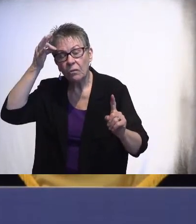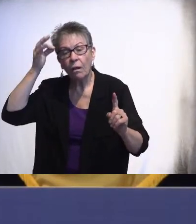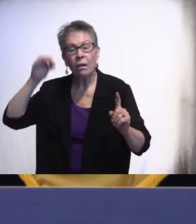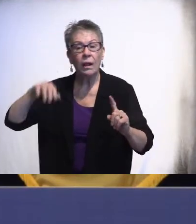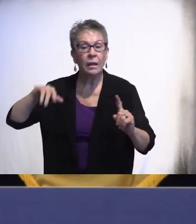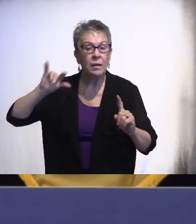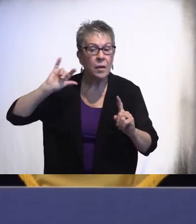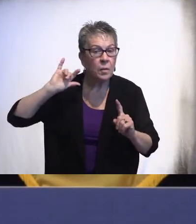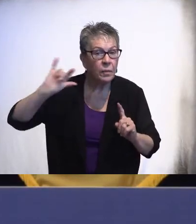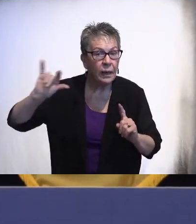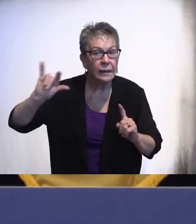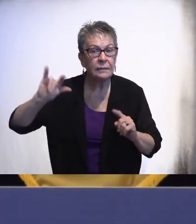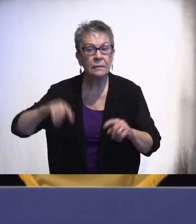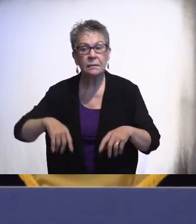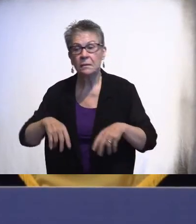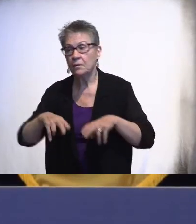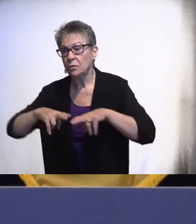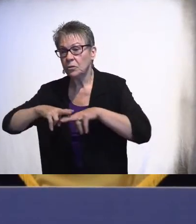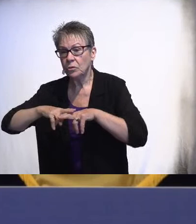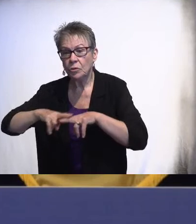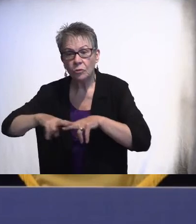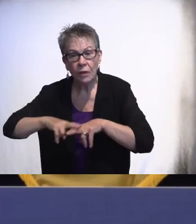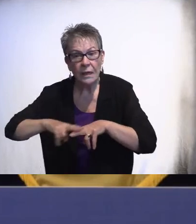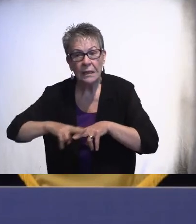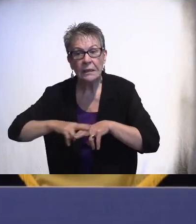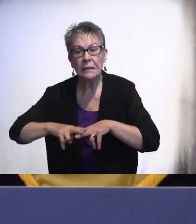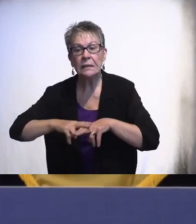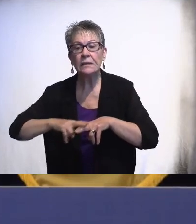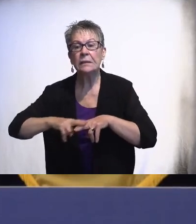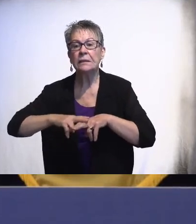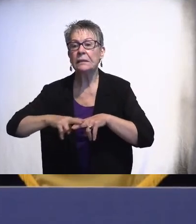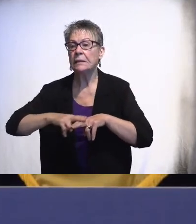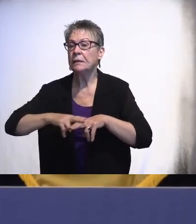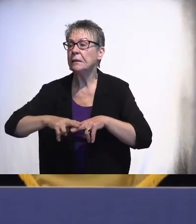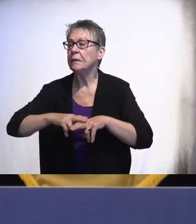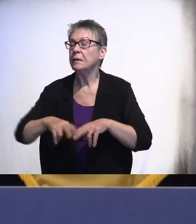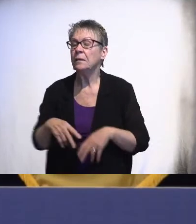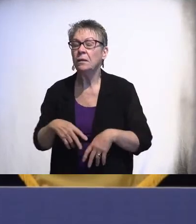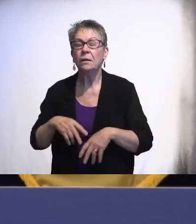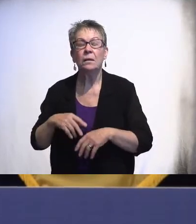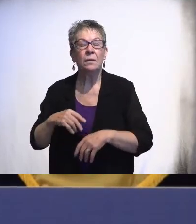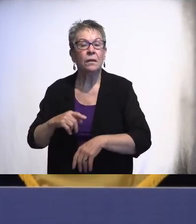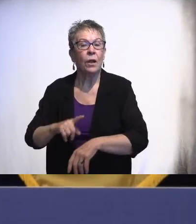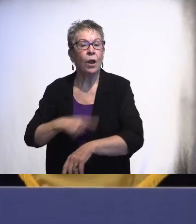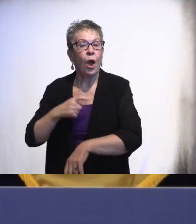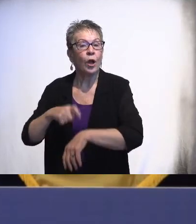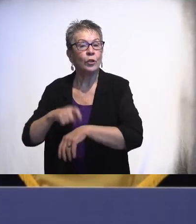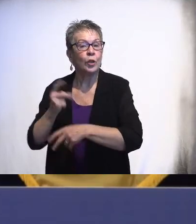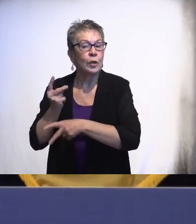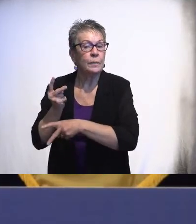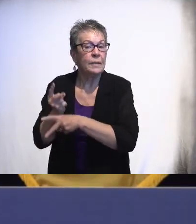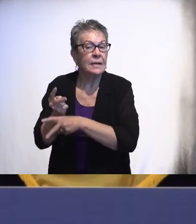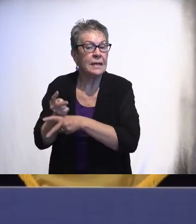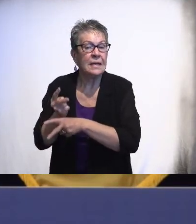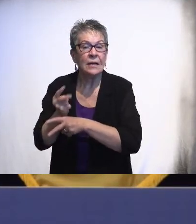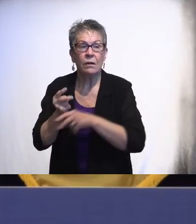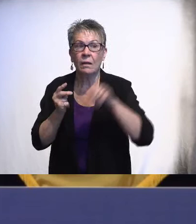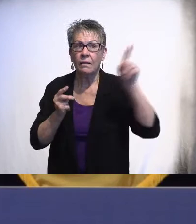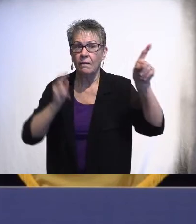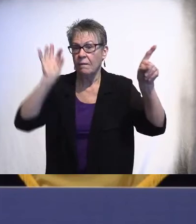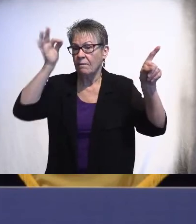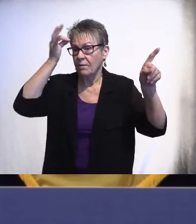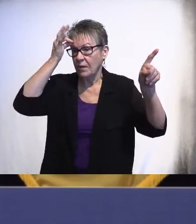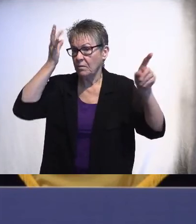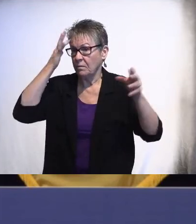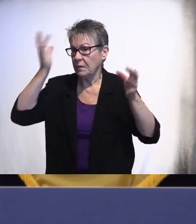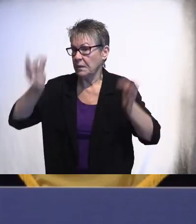federal masking requirements. The one really big one left is our state buildings, and that's something that you can